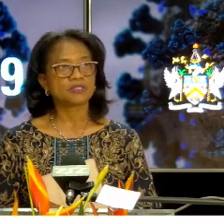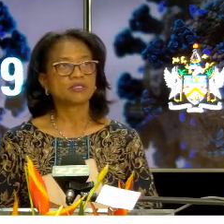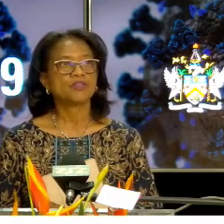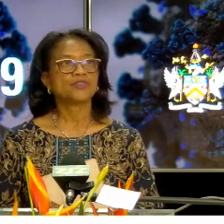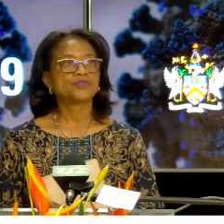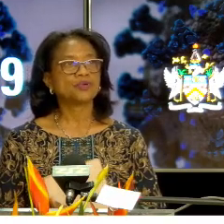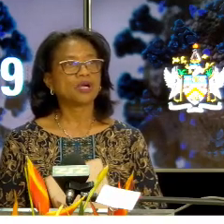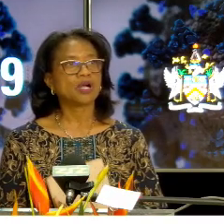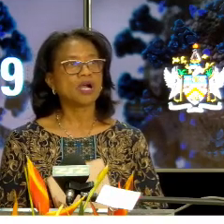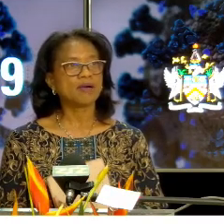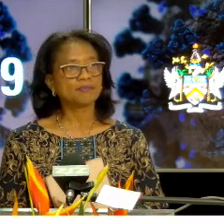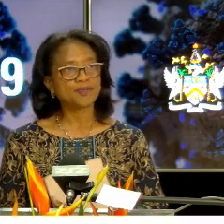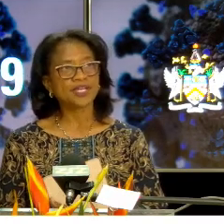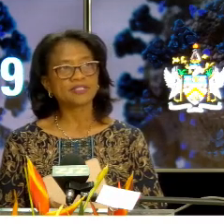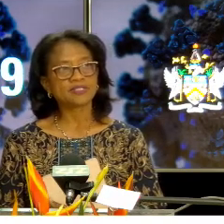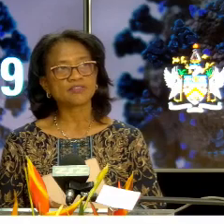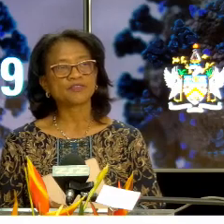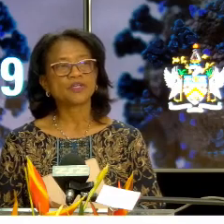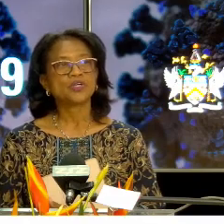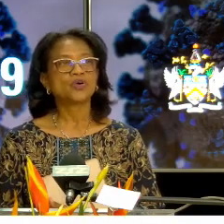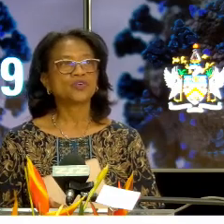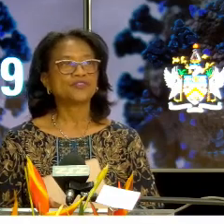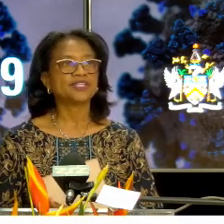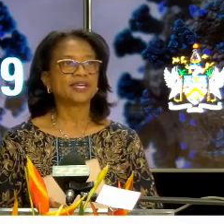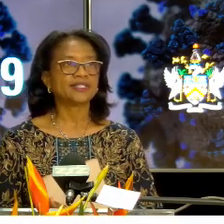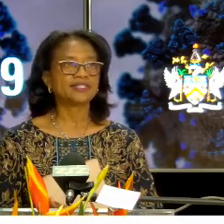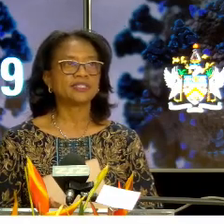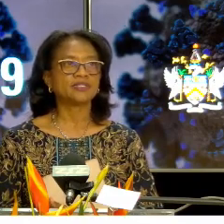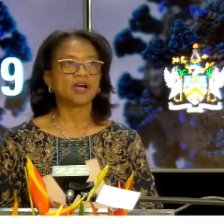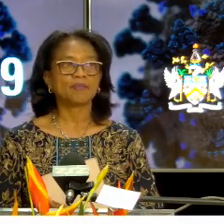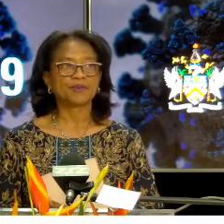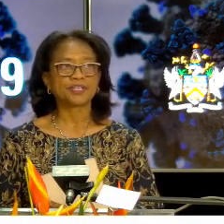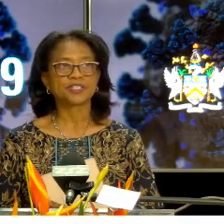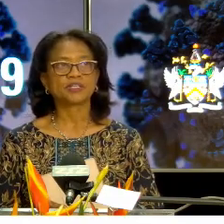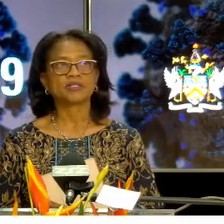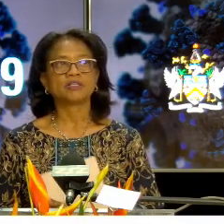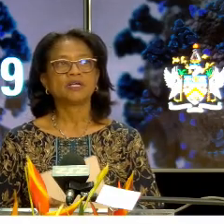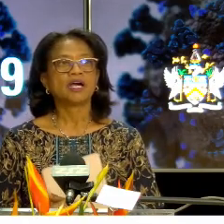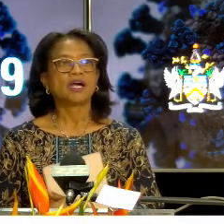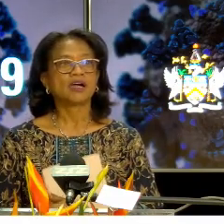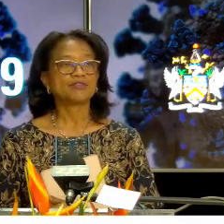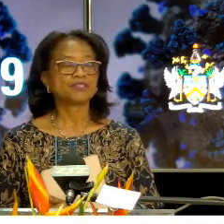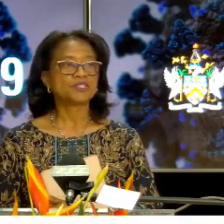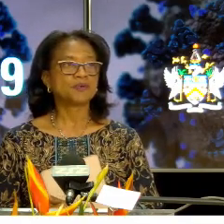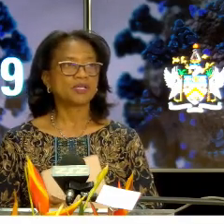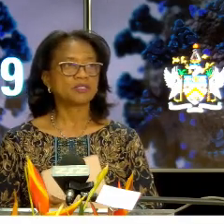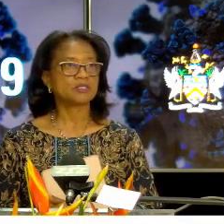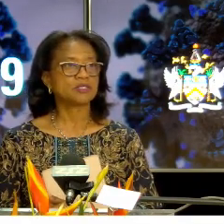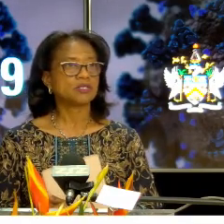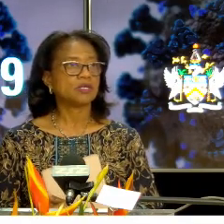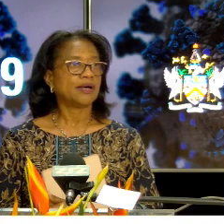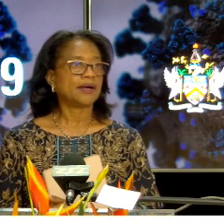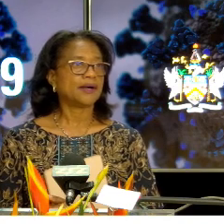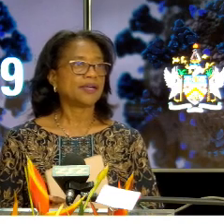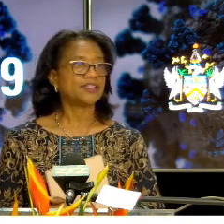this through a comprehensive COVID-19 operational